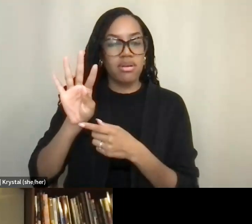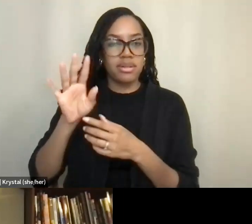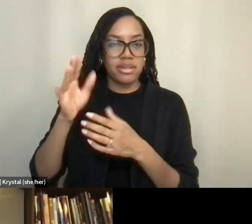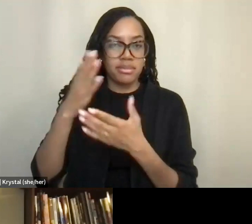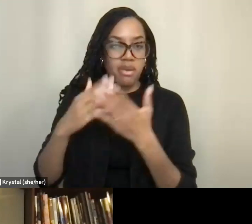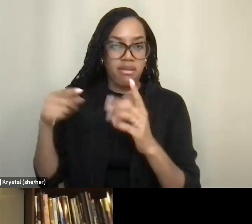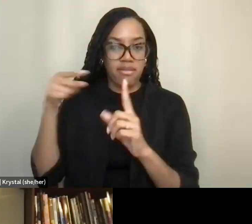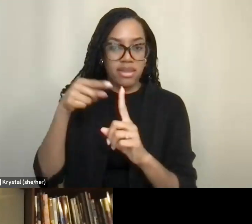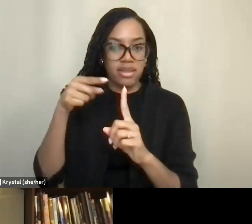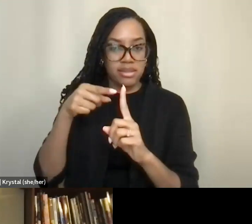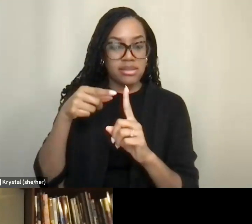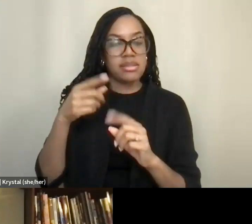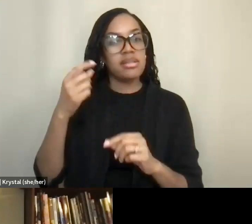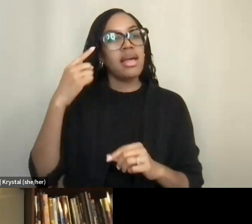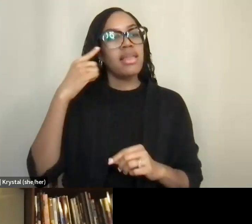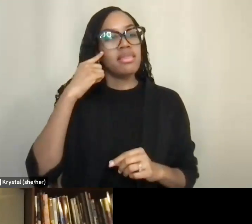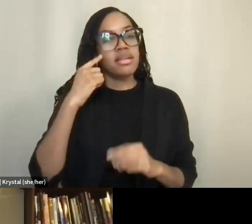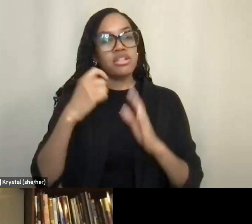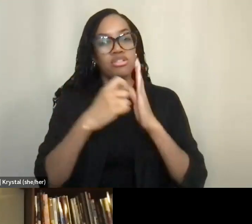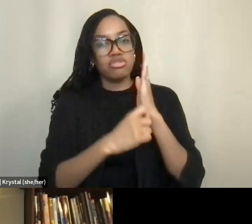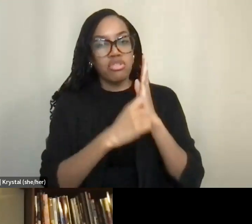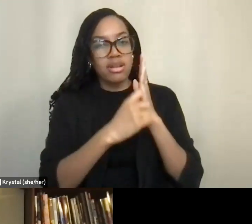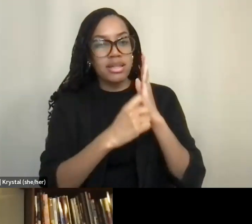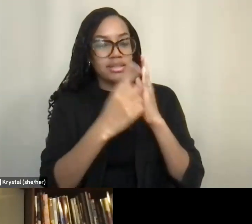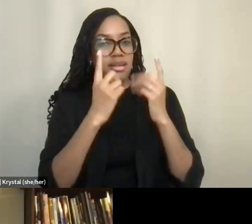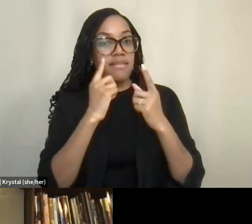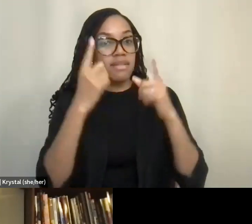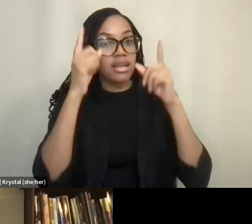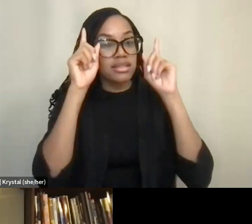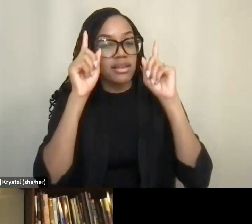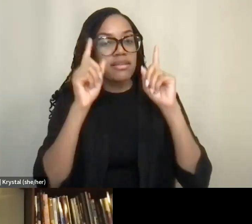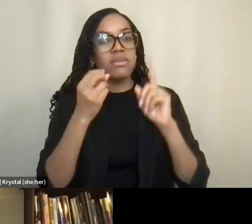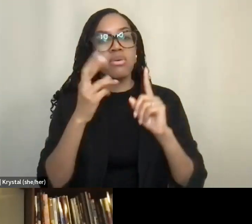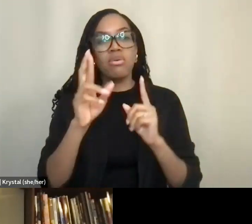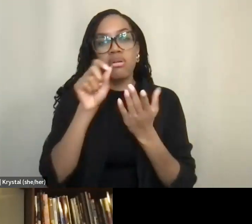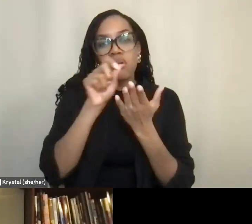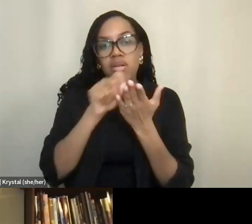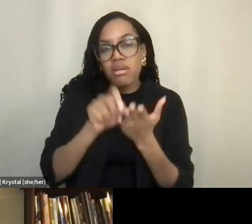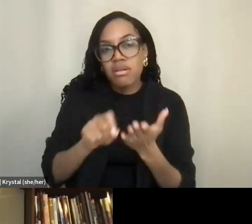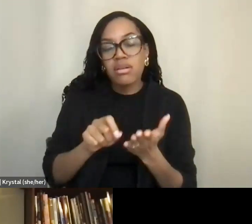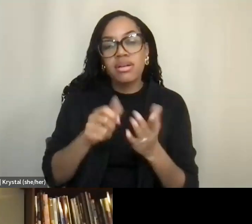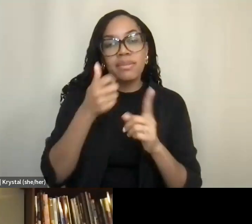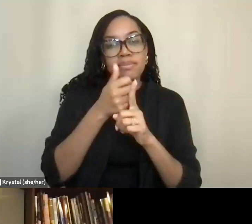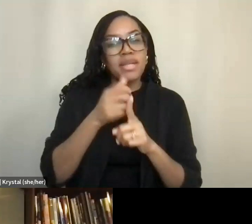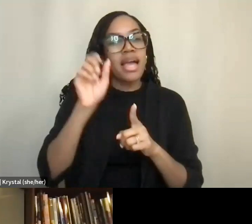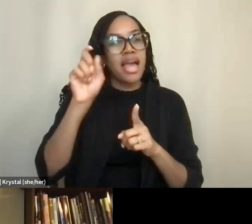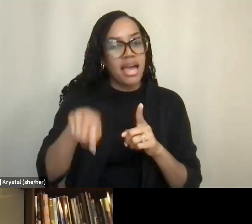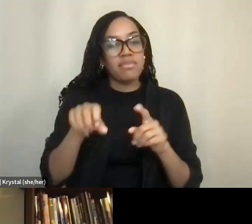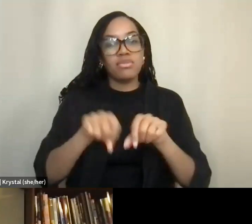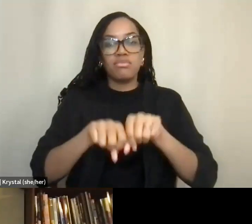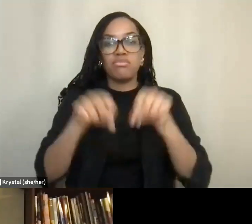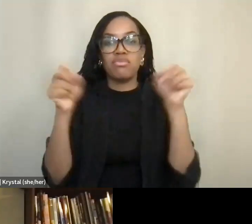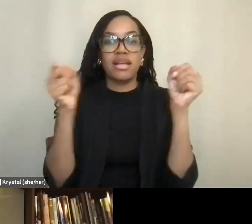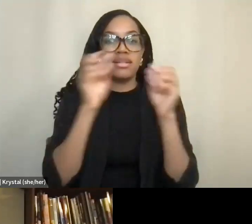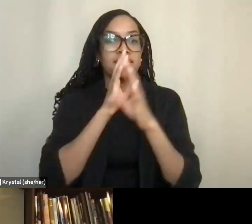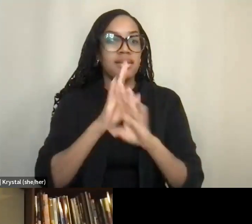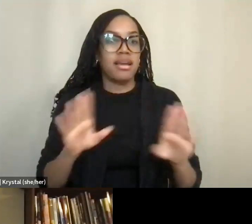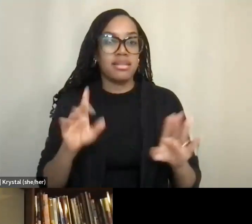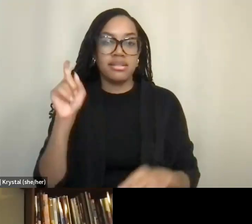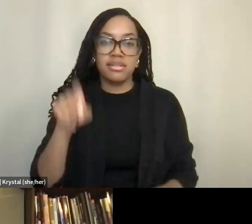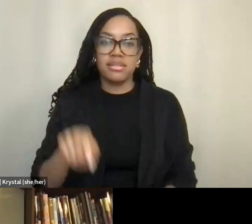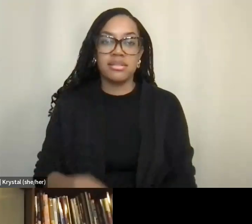authentic journalists and authentic educators is to break the silence. mm. Yes.